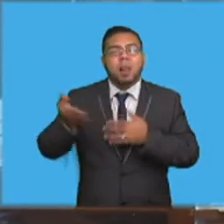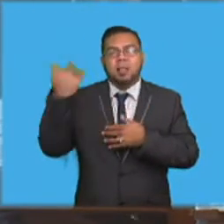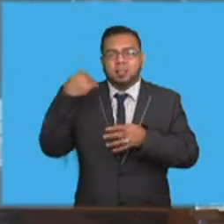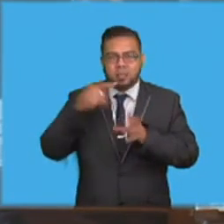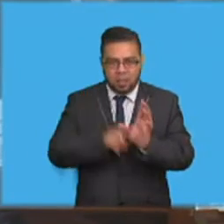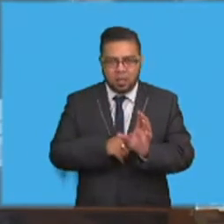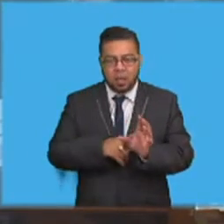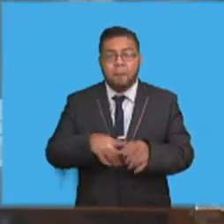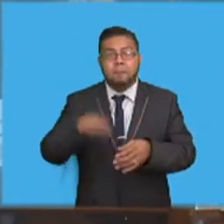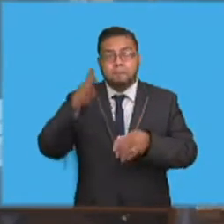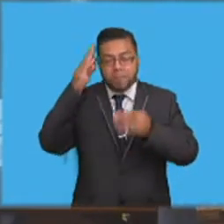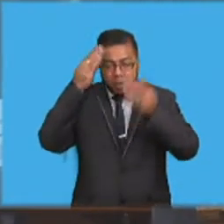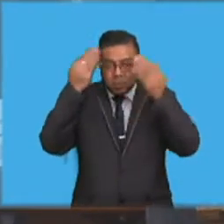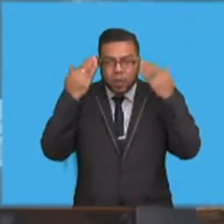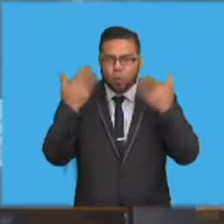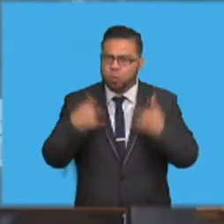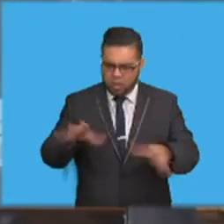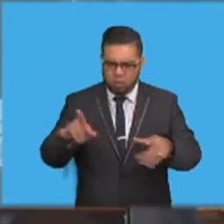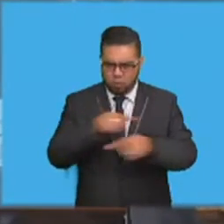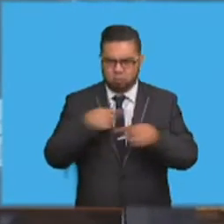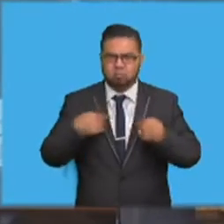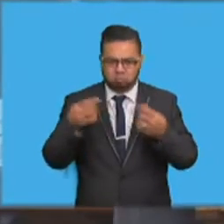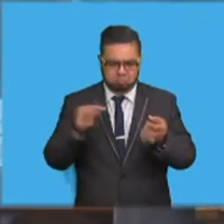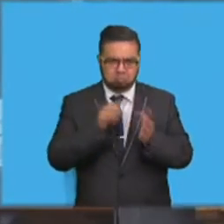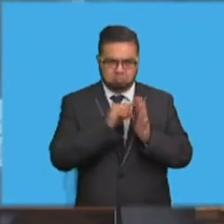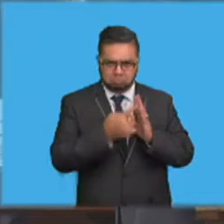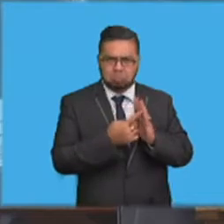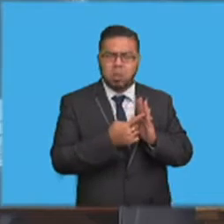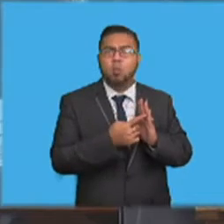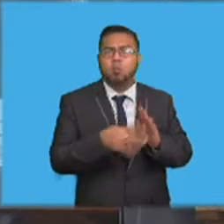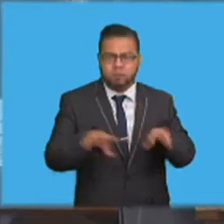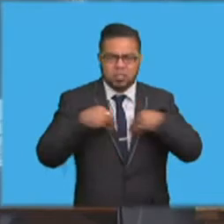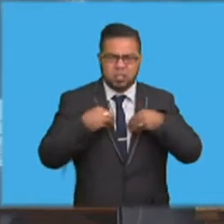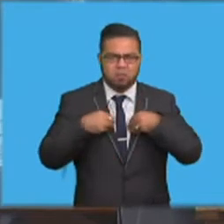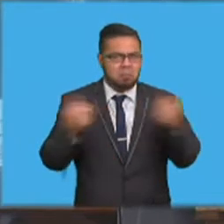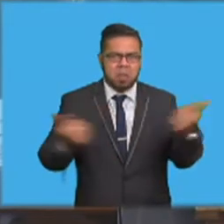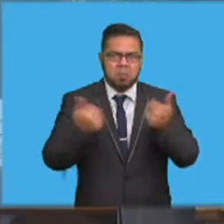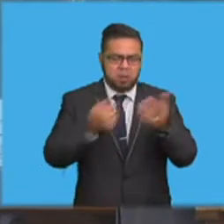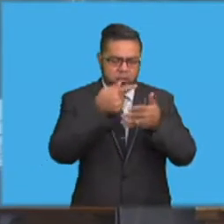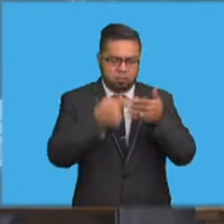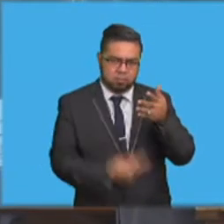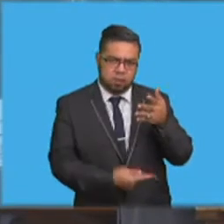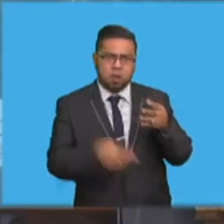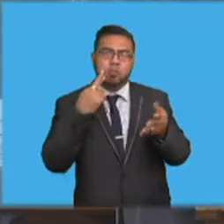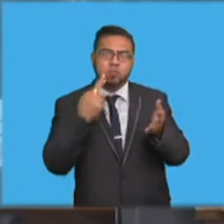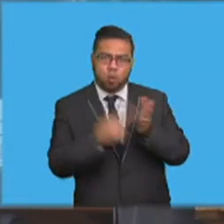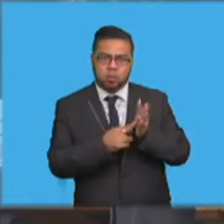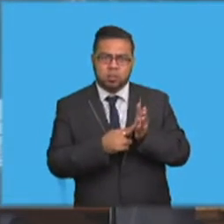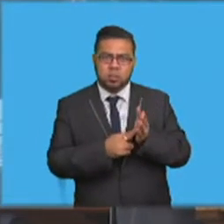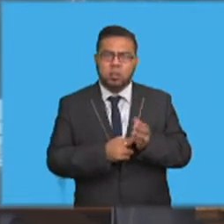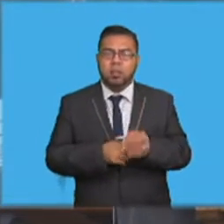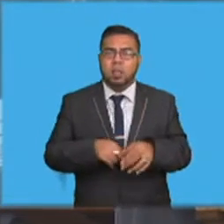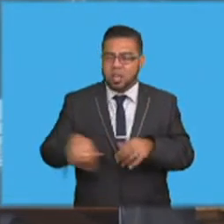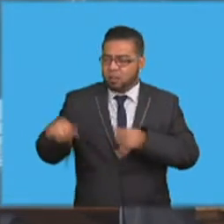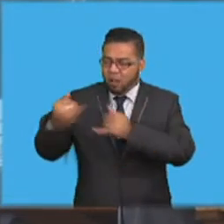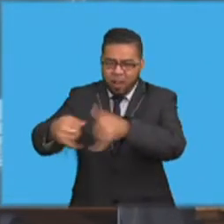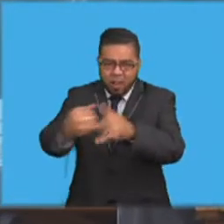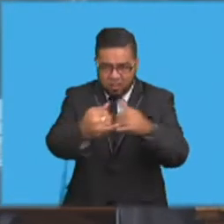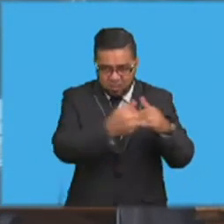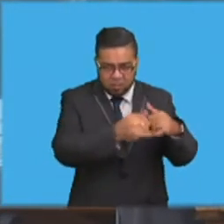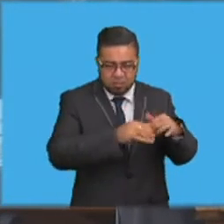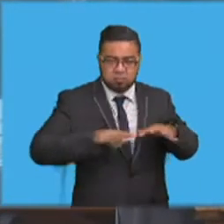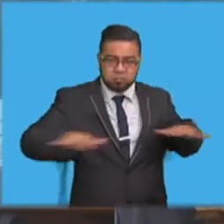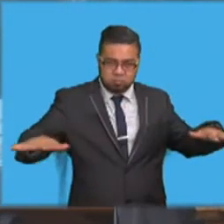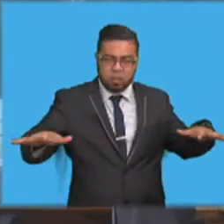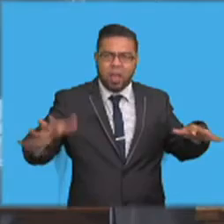Madam Speaker, we have received numerous reports from the Maritime Islands and the 3 provinces in Vanua on the return of beach timber in